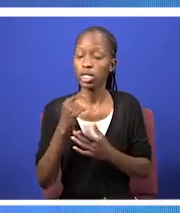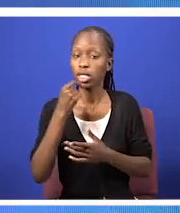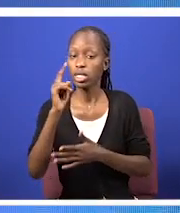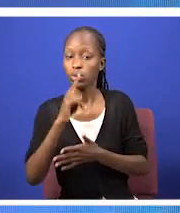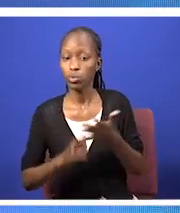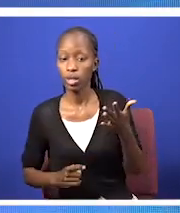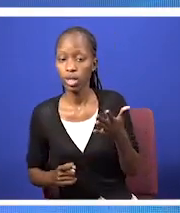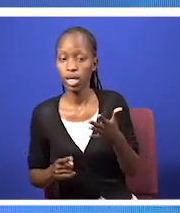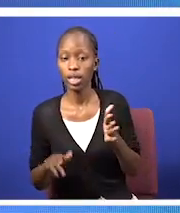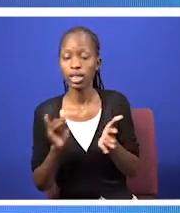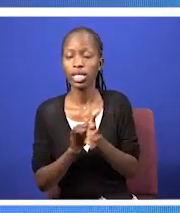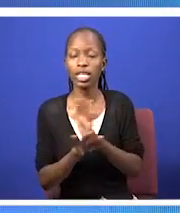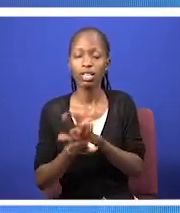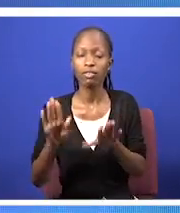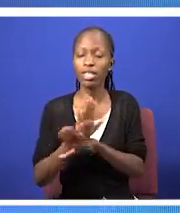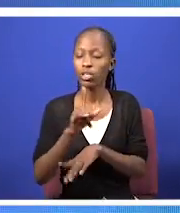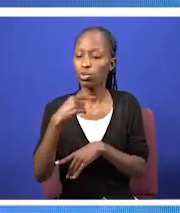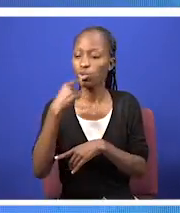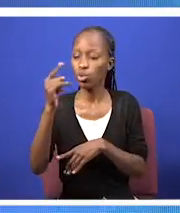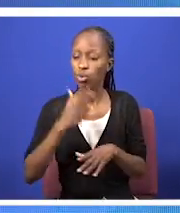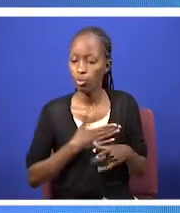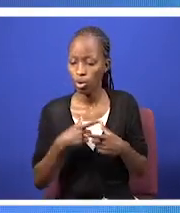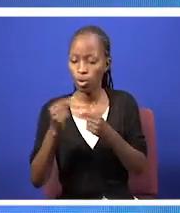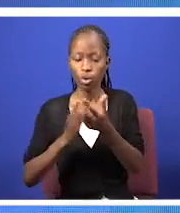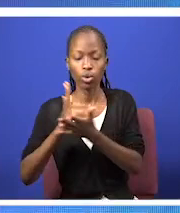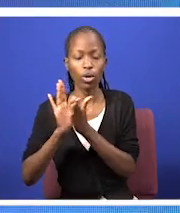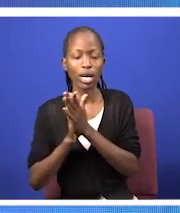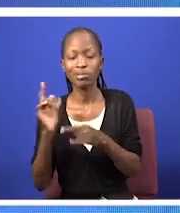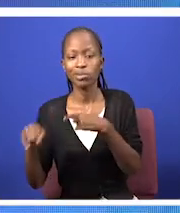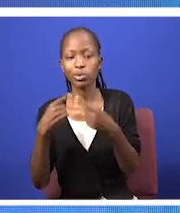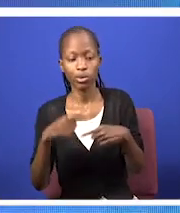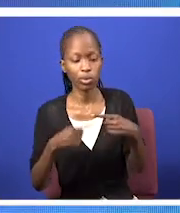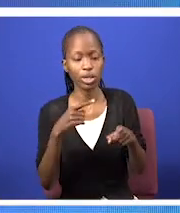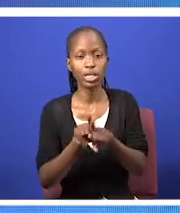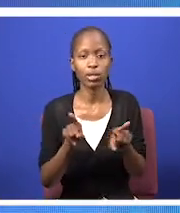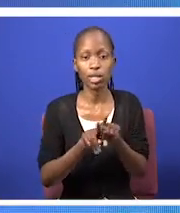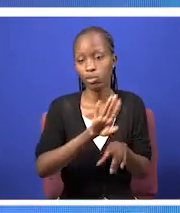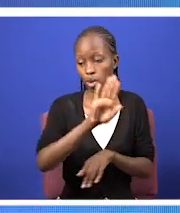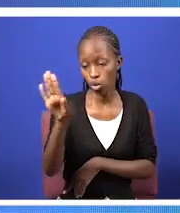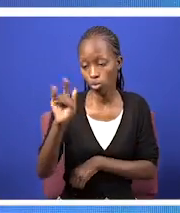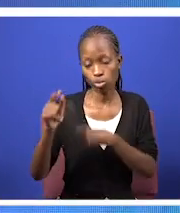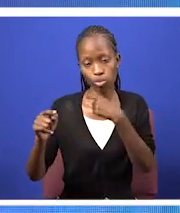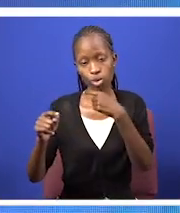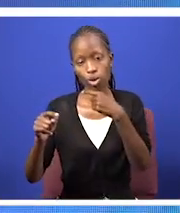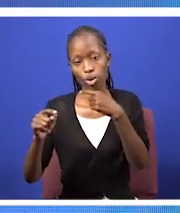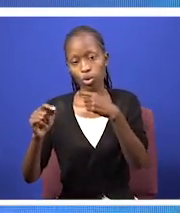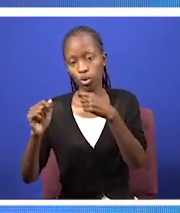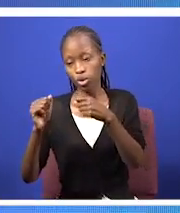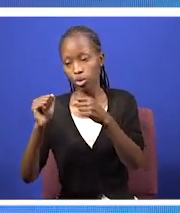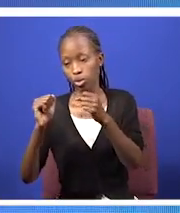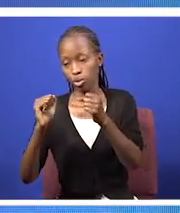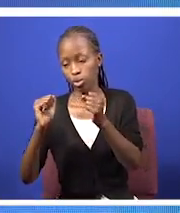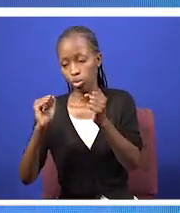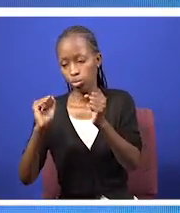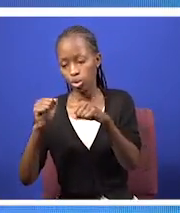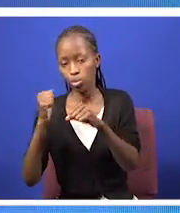was basically saying that all the things that you saw me go through and had victory over, you can do. In fact,